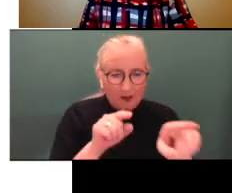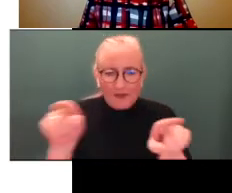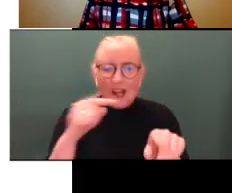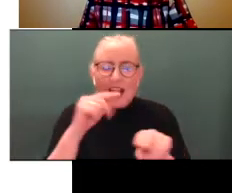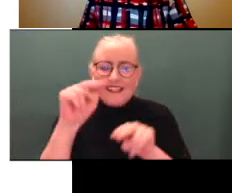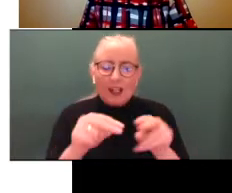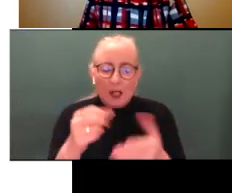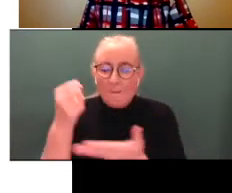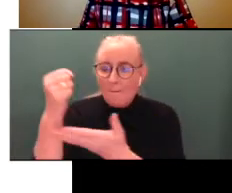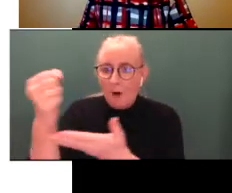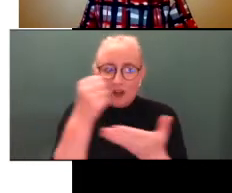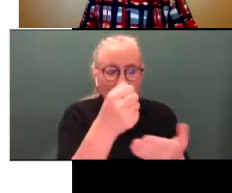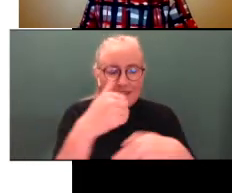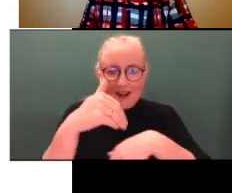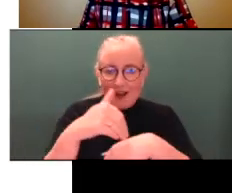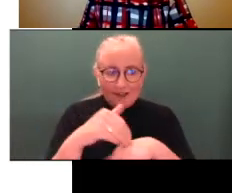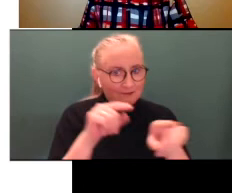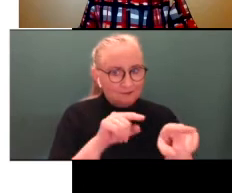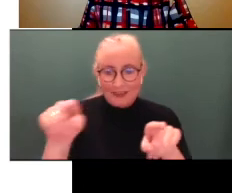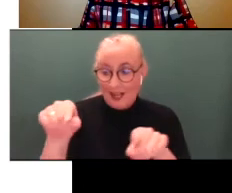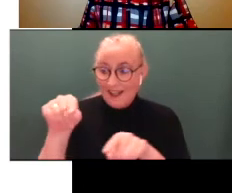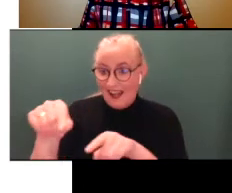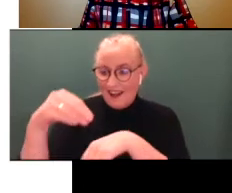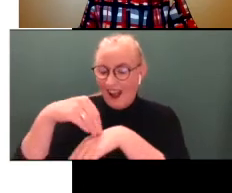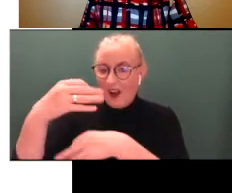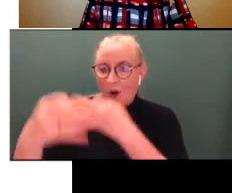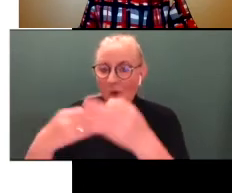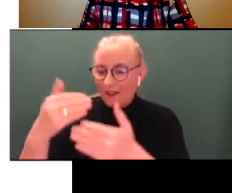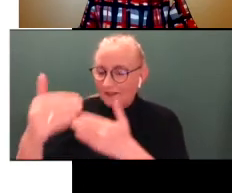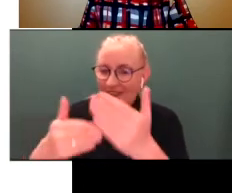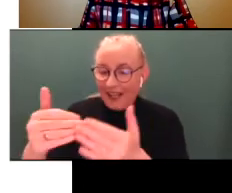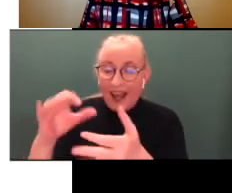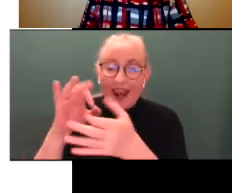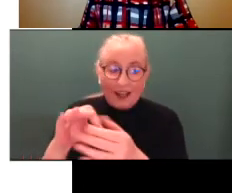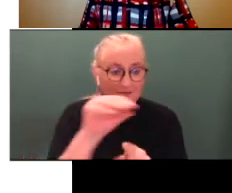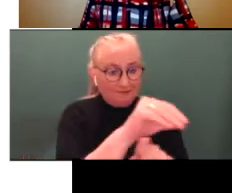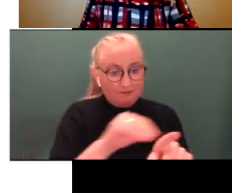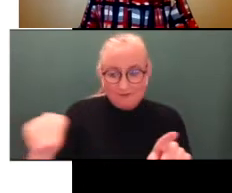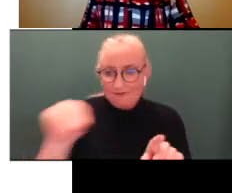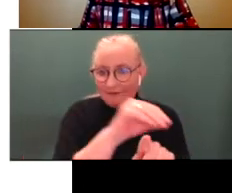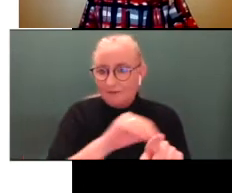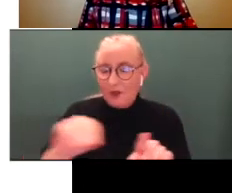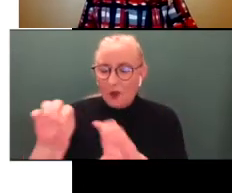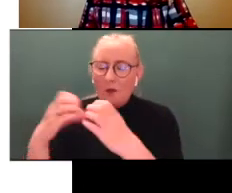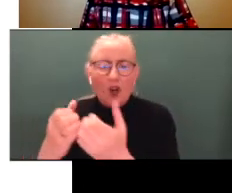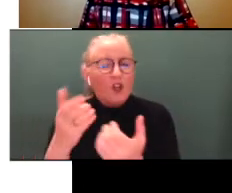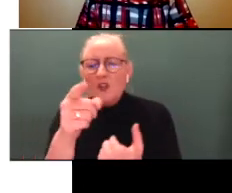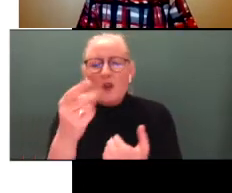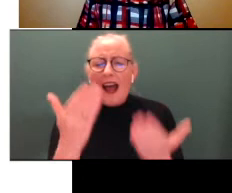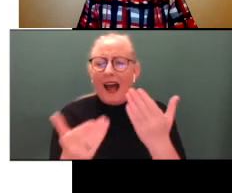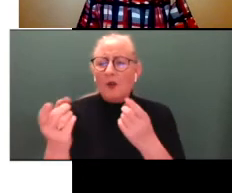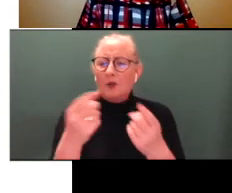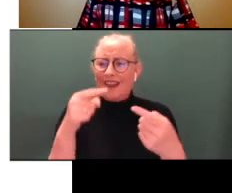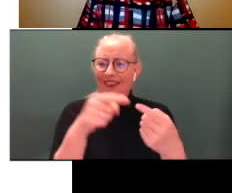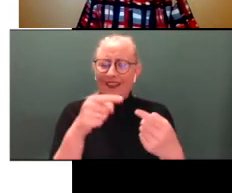budgetary implications of the ongoing process of deinstitutionalization. So how did we go about doing that?